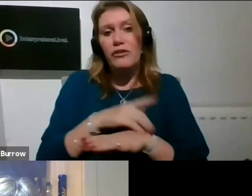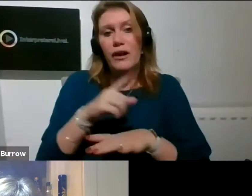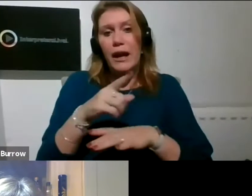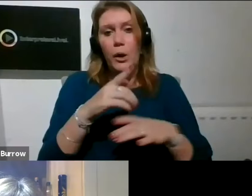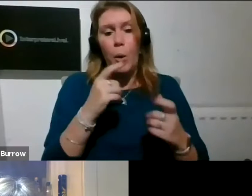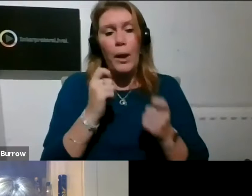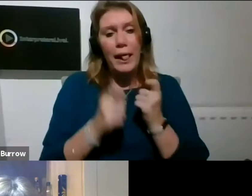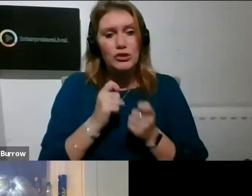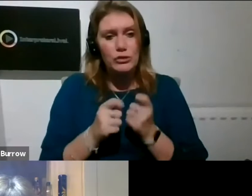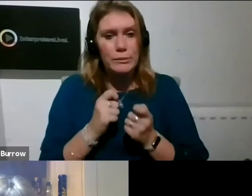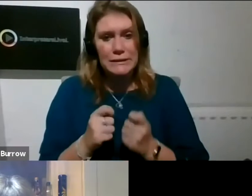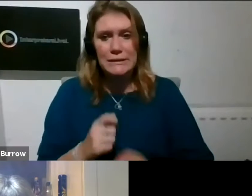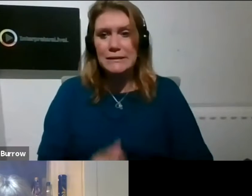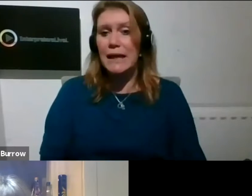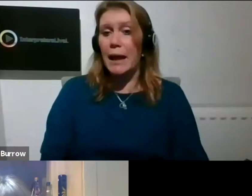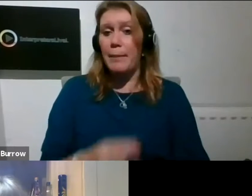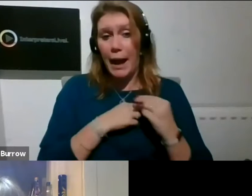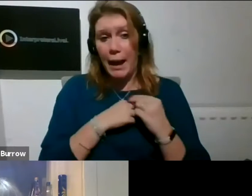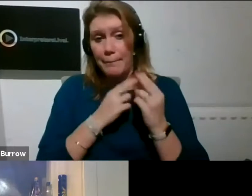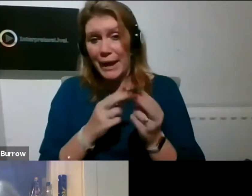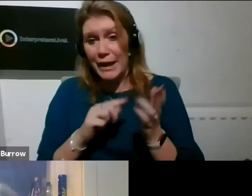and say, go for it.